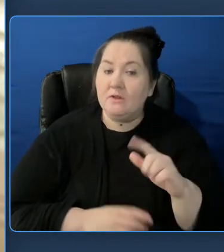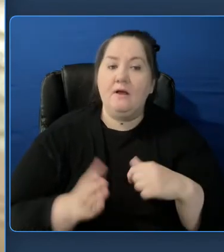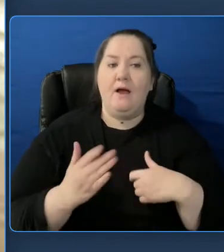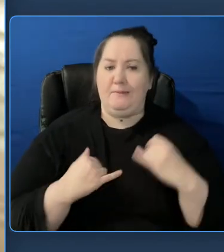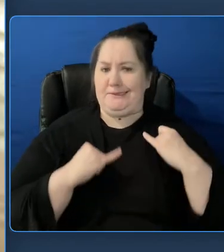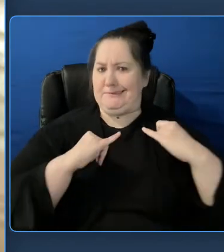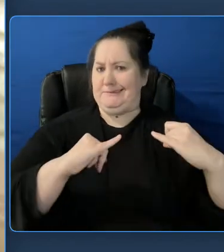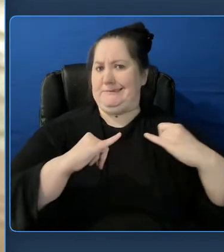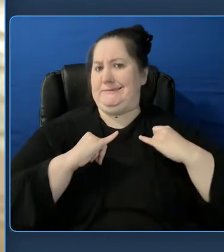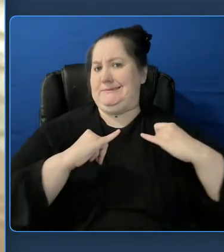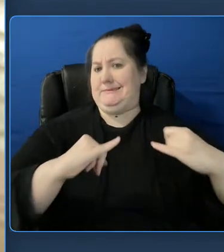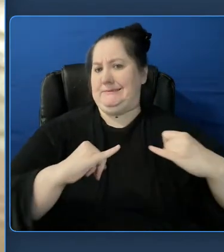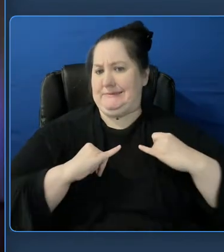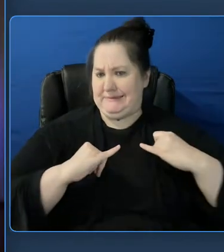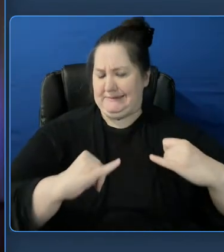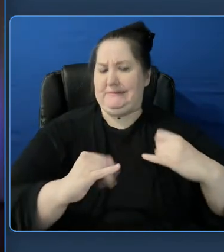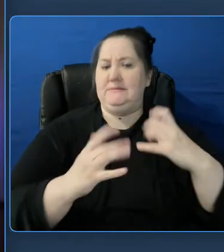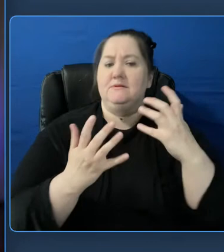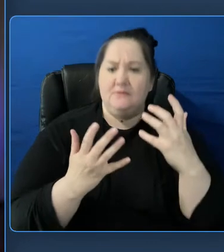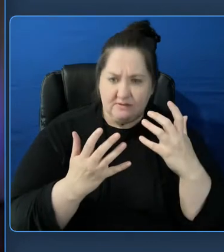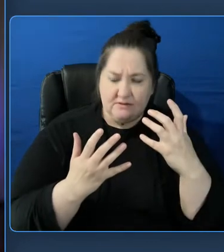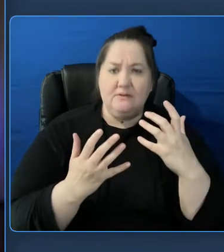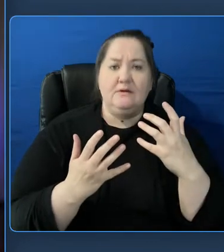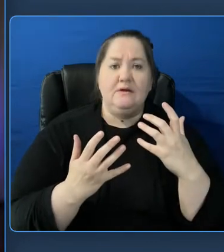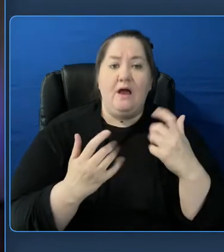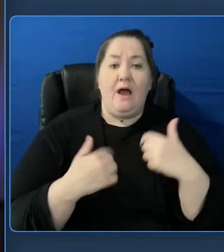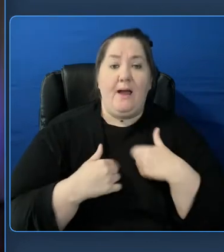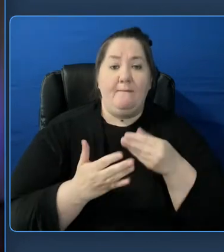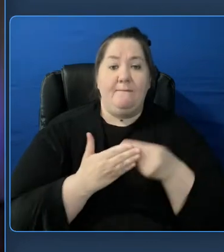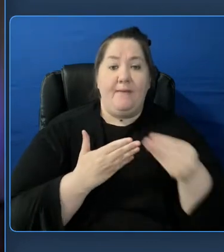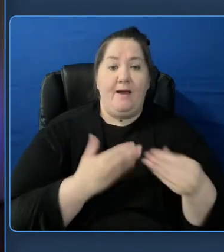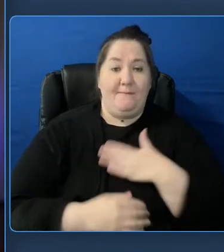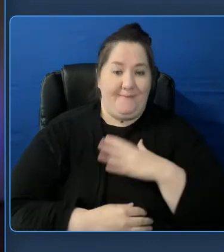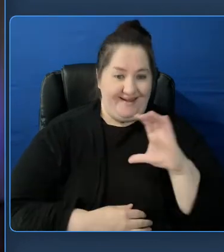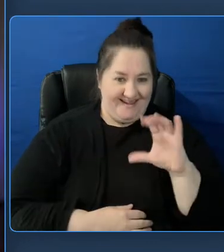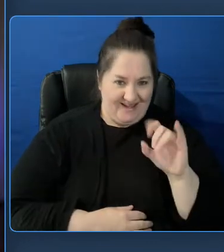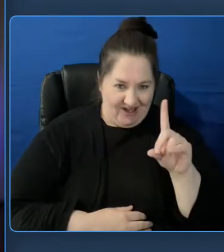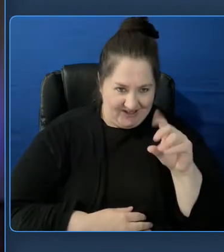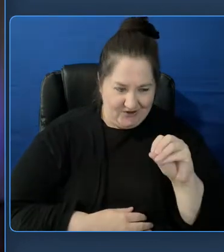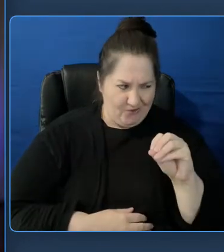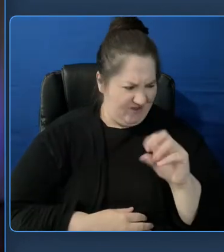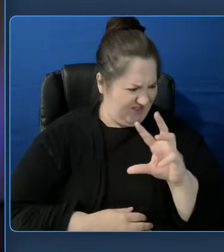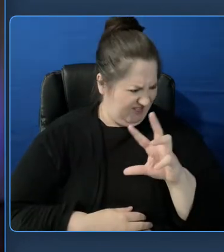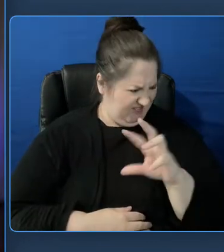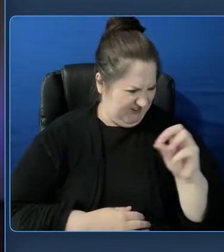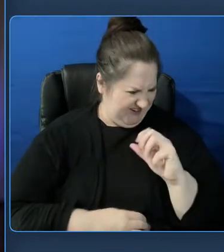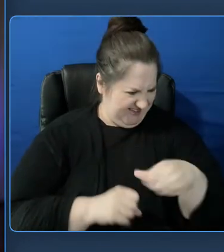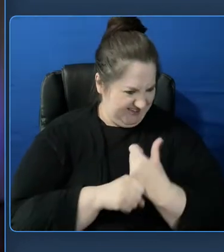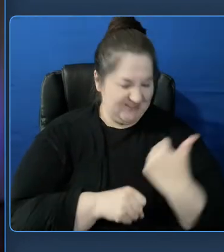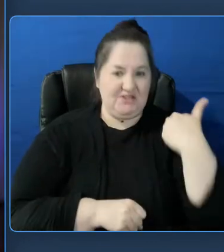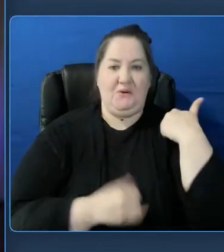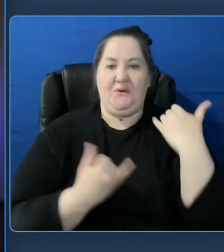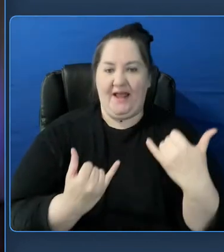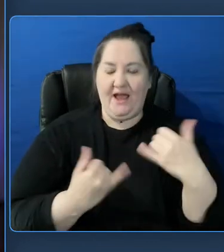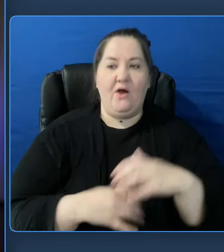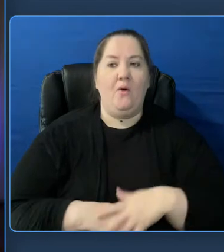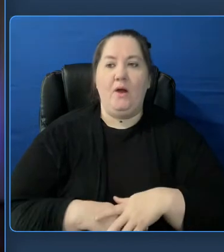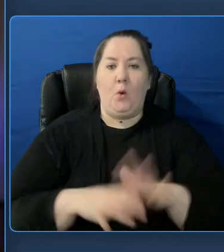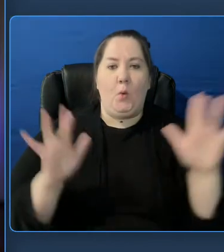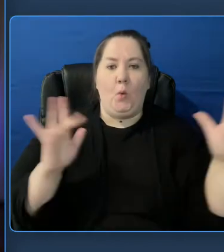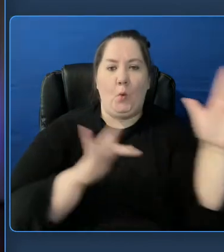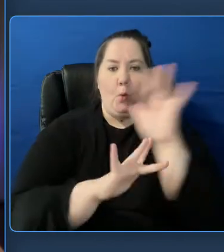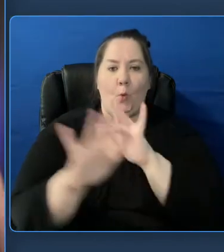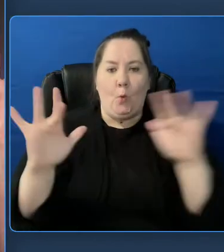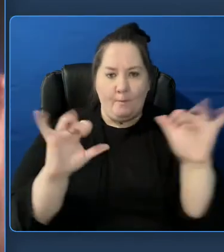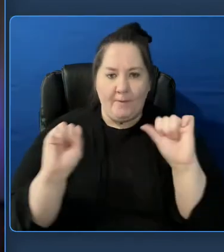a similar boat as Alex is, that when I bought my condo some 30 years ago, it was bare to the wall.